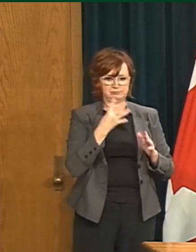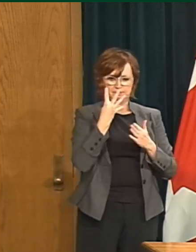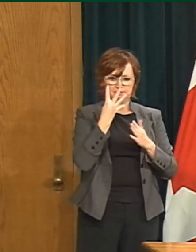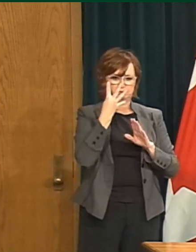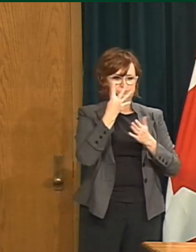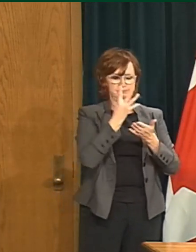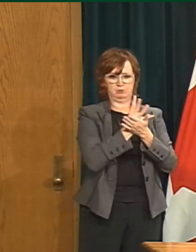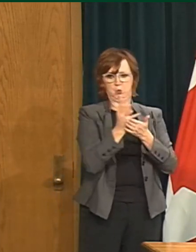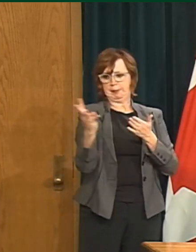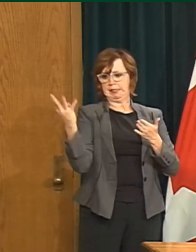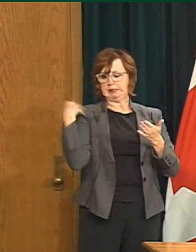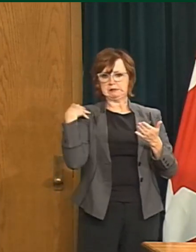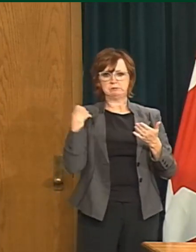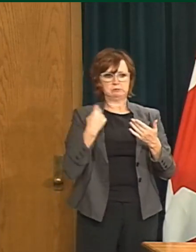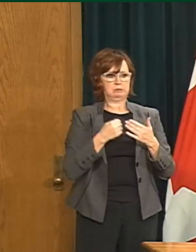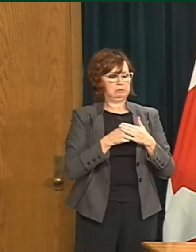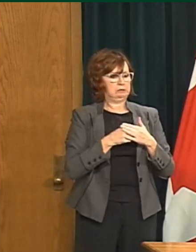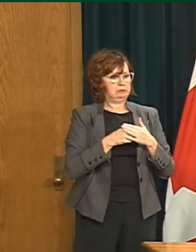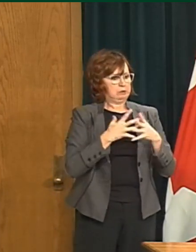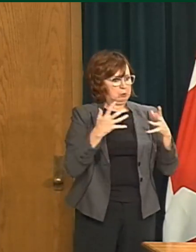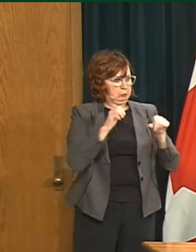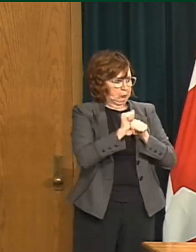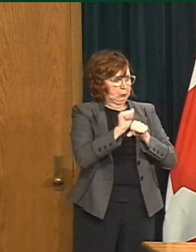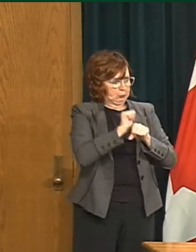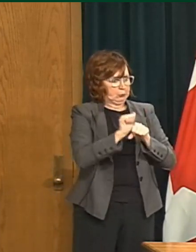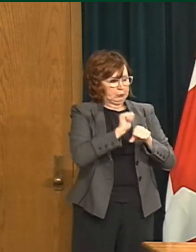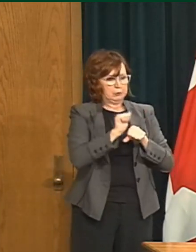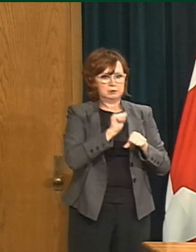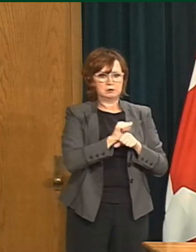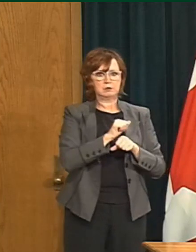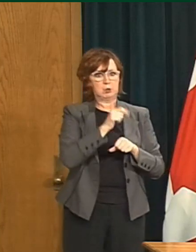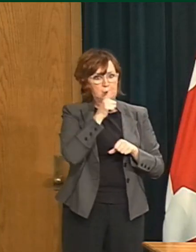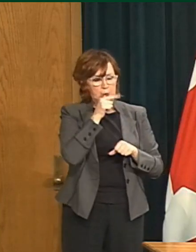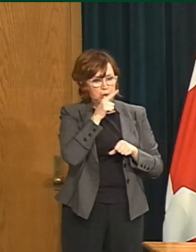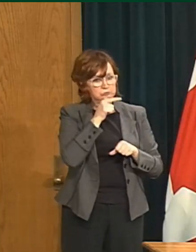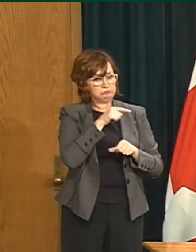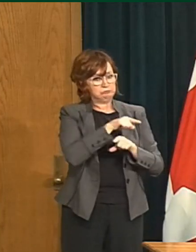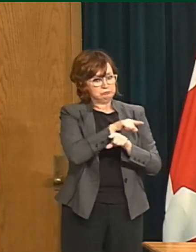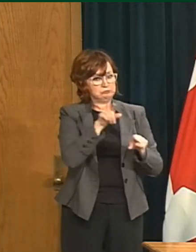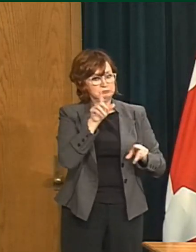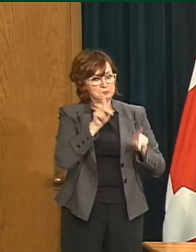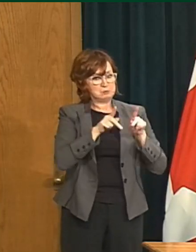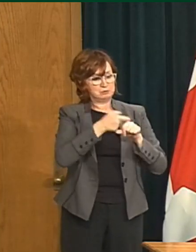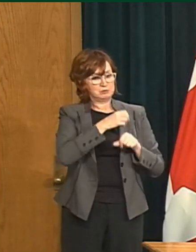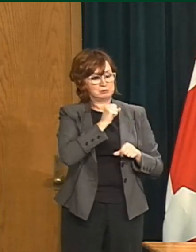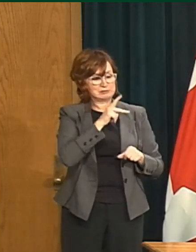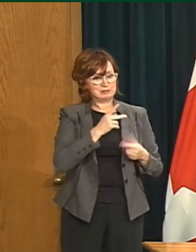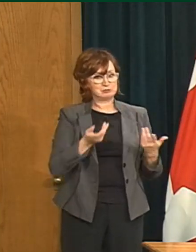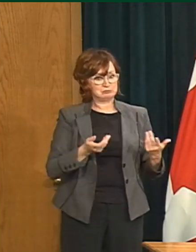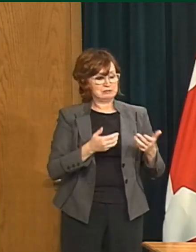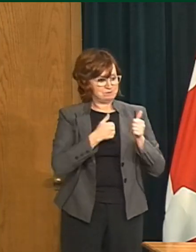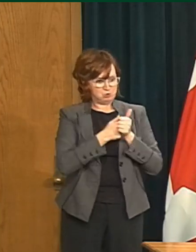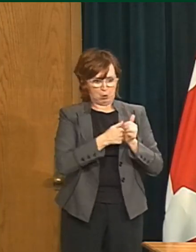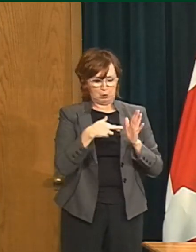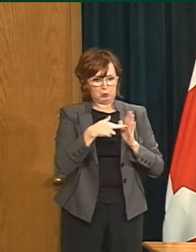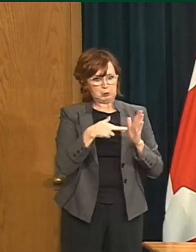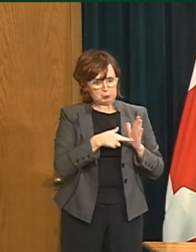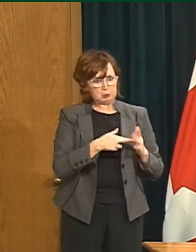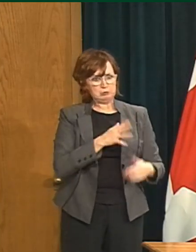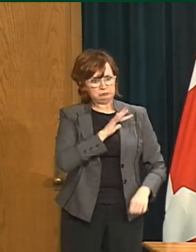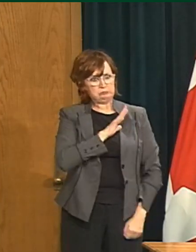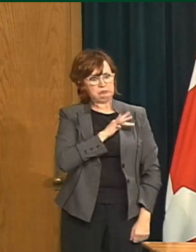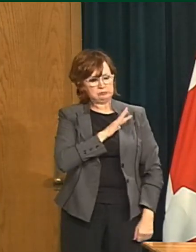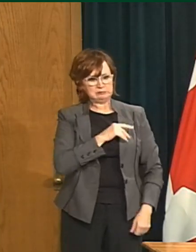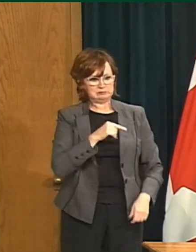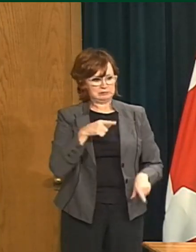in Saskatchewan, for the most part, really behaving very differently over the last 4 weeks. That has already changed